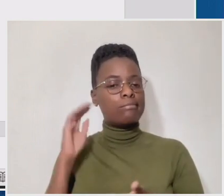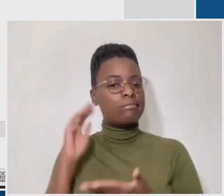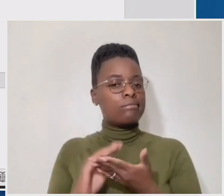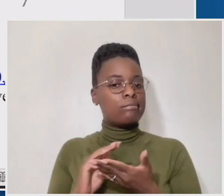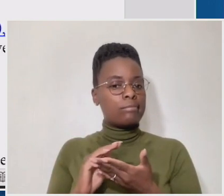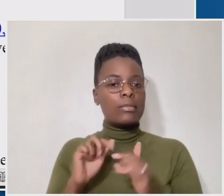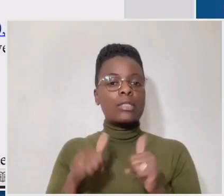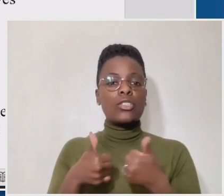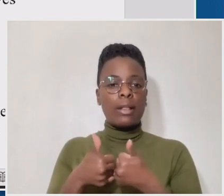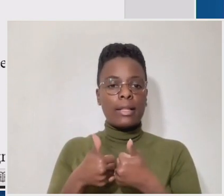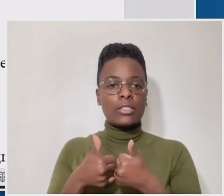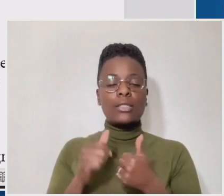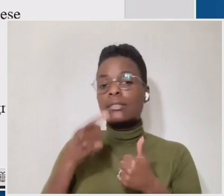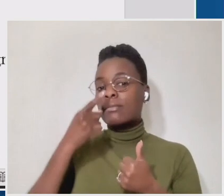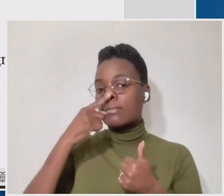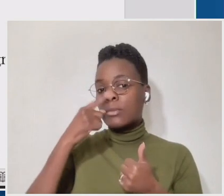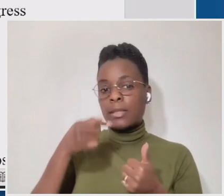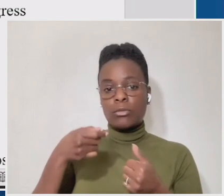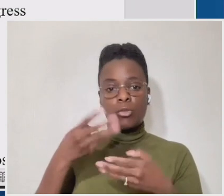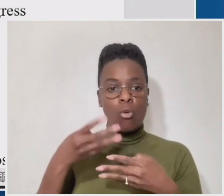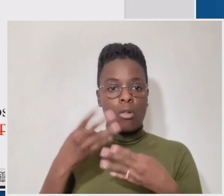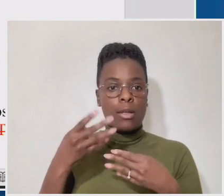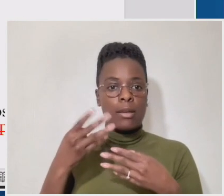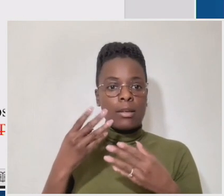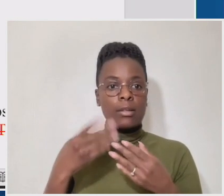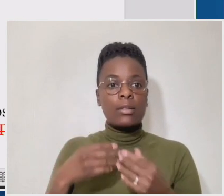down a little bit more to see